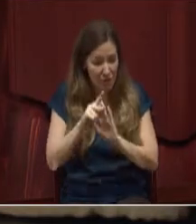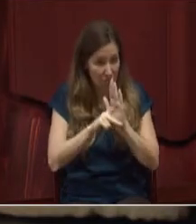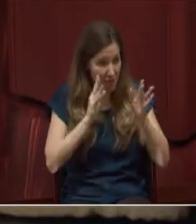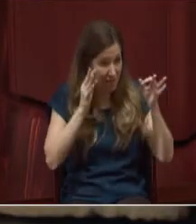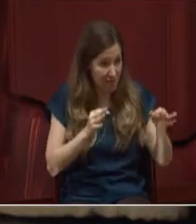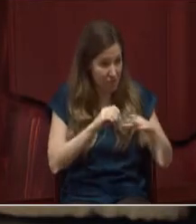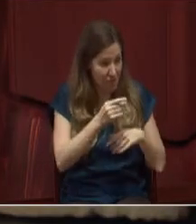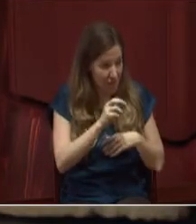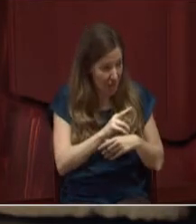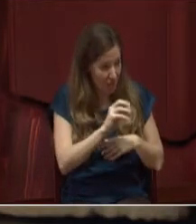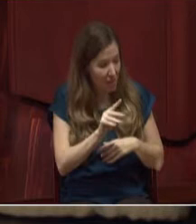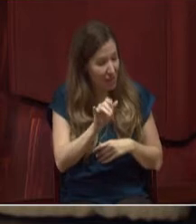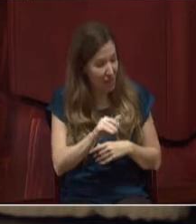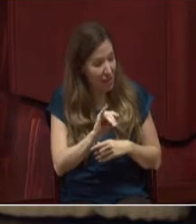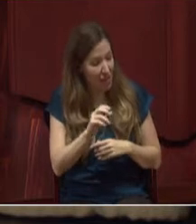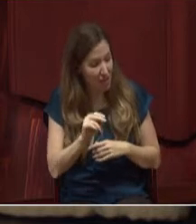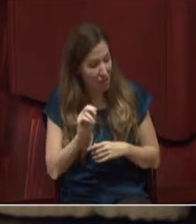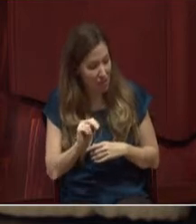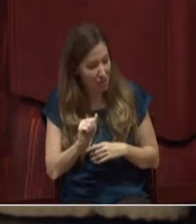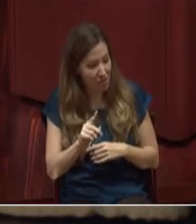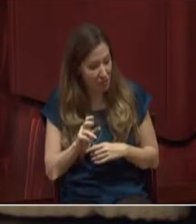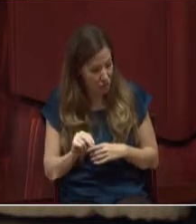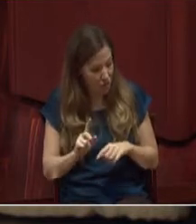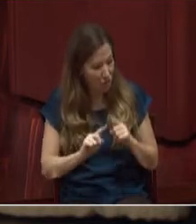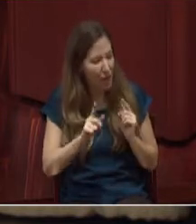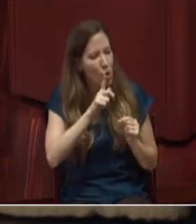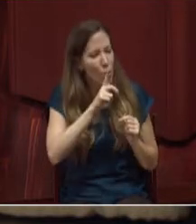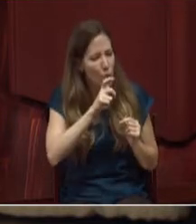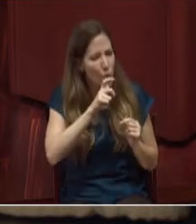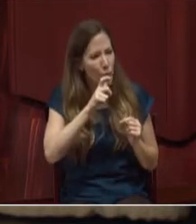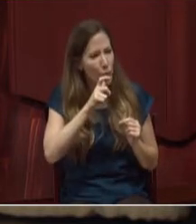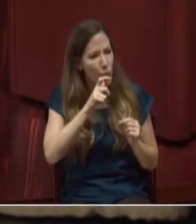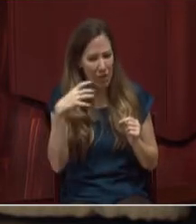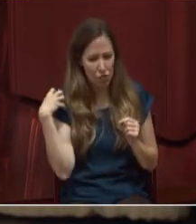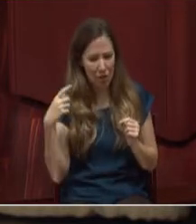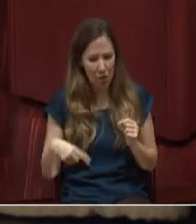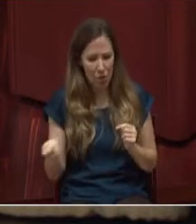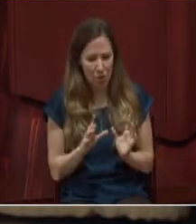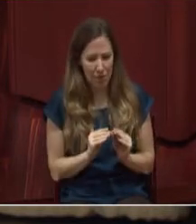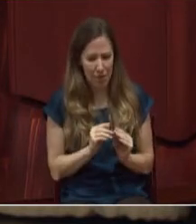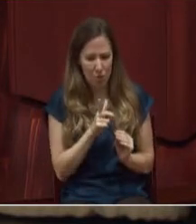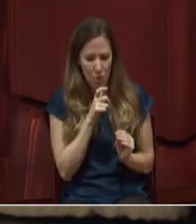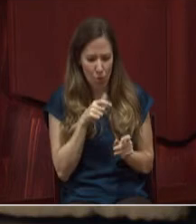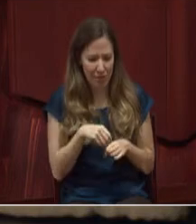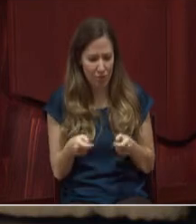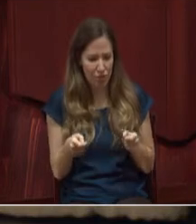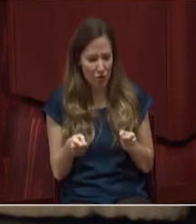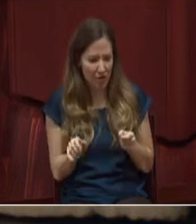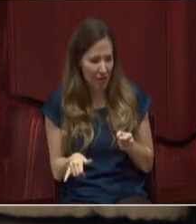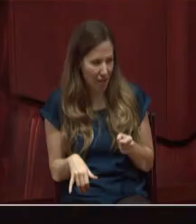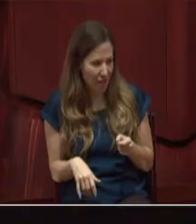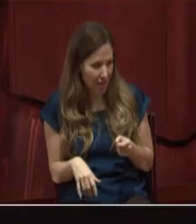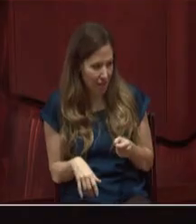the Eisenhower and the Kennedy and the Johnson administrations. But who chaired those meetings? Who was in charge of that interagency process? Well,